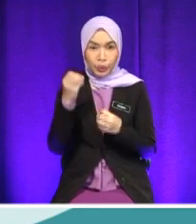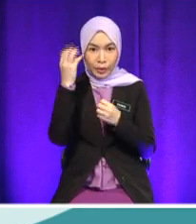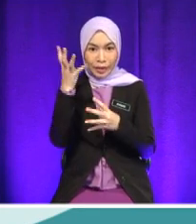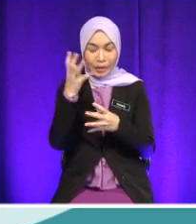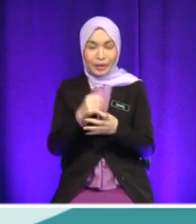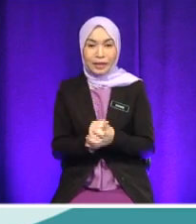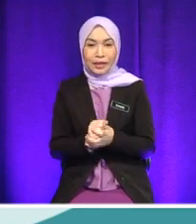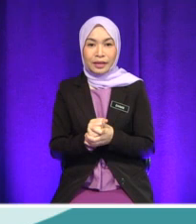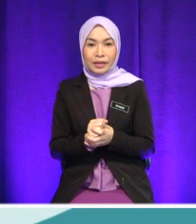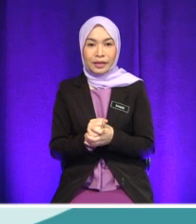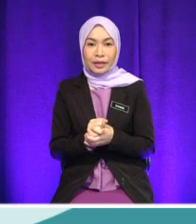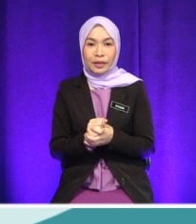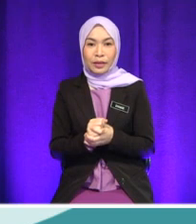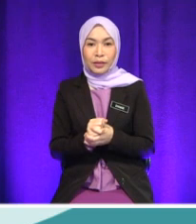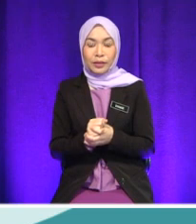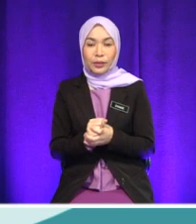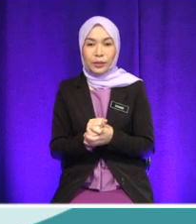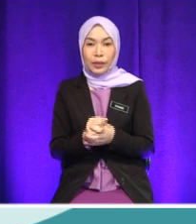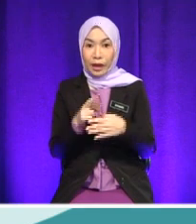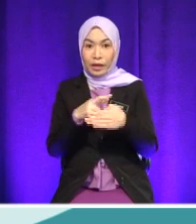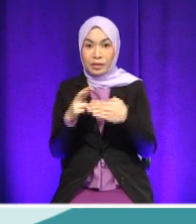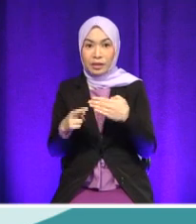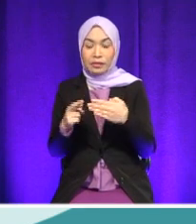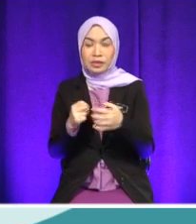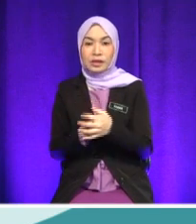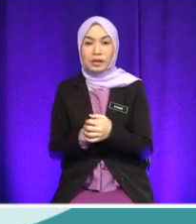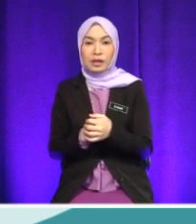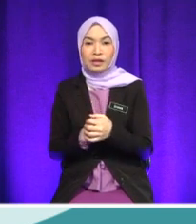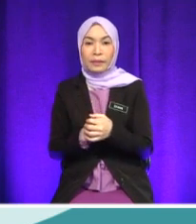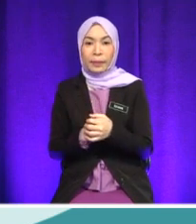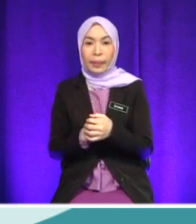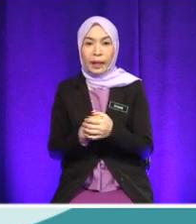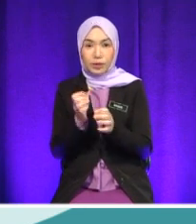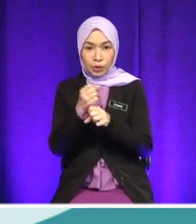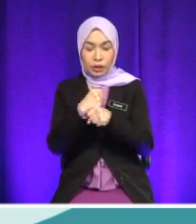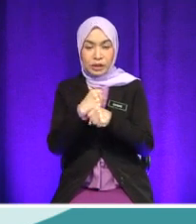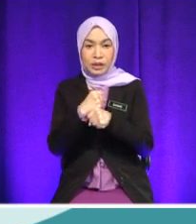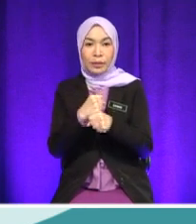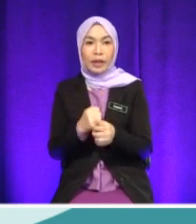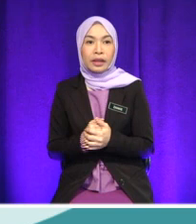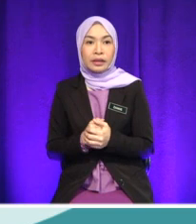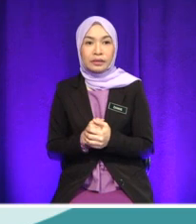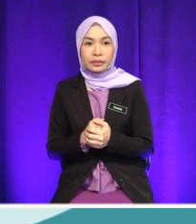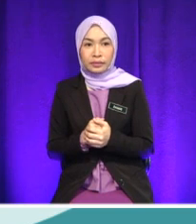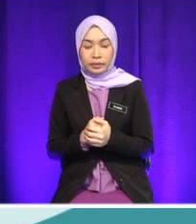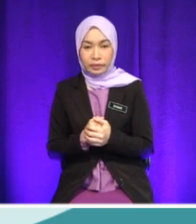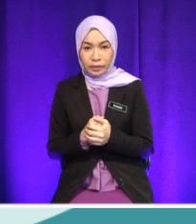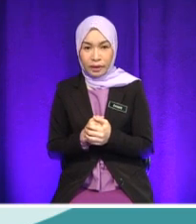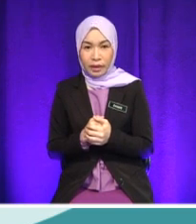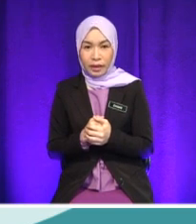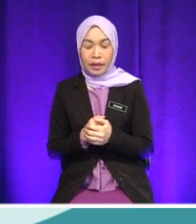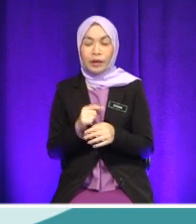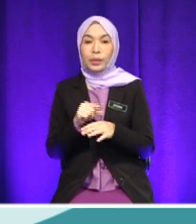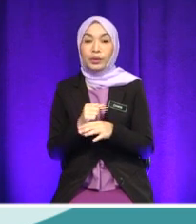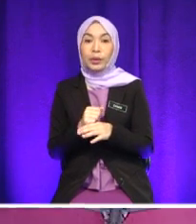best idea that your cousin should choose. Remember, you can use the words and phrases in the language bank to help you,